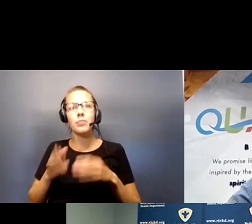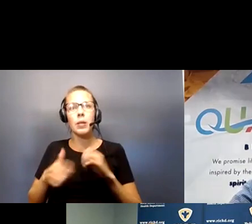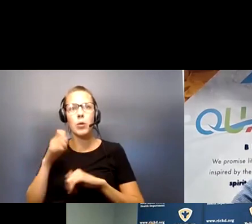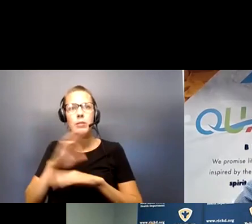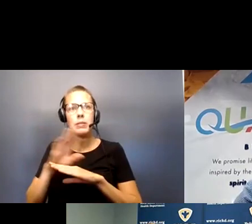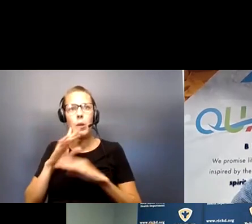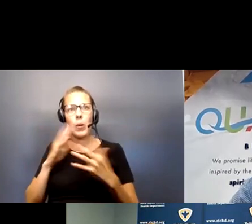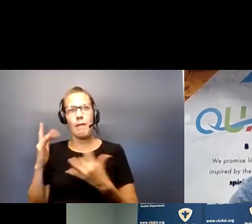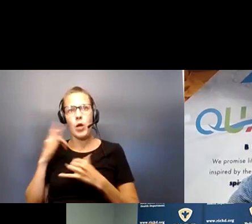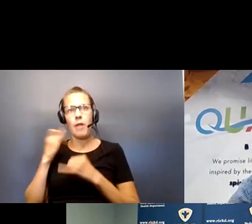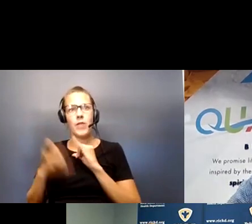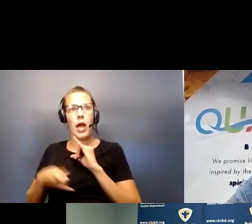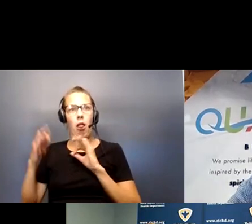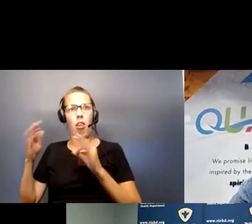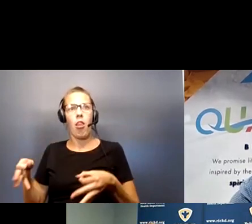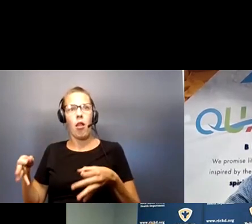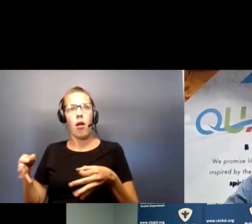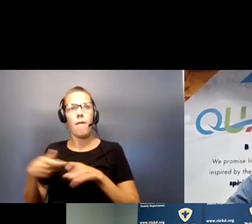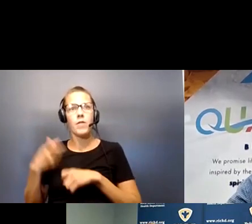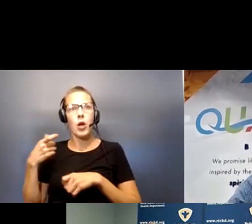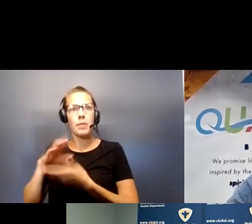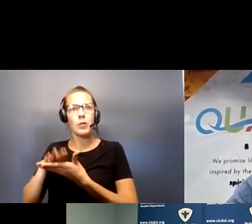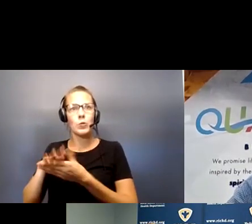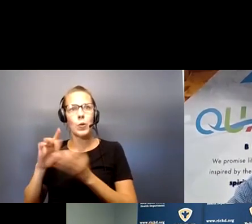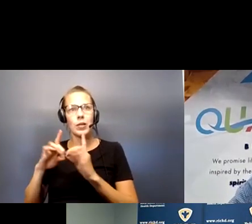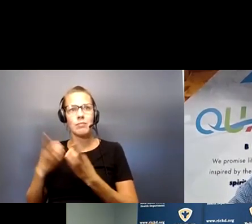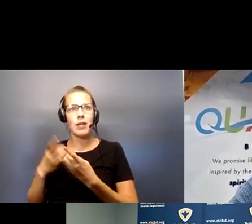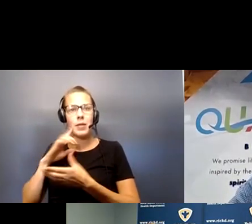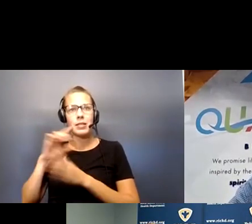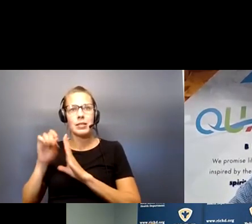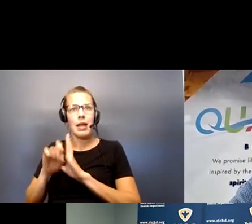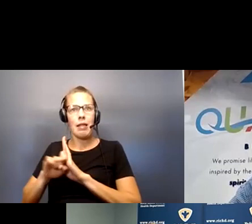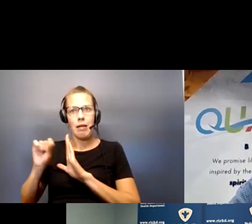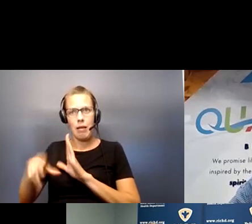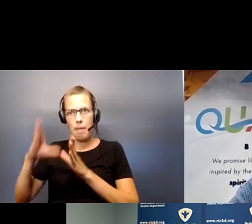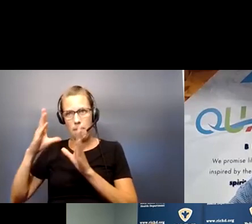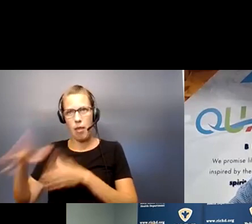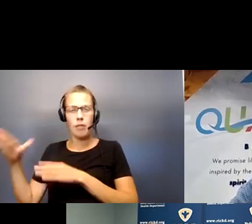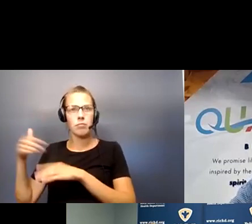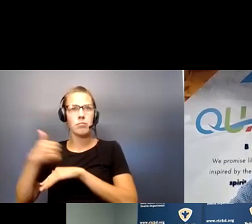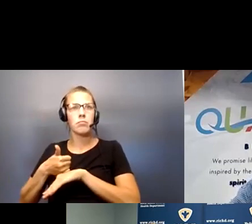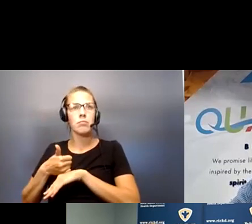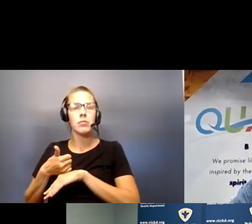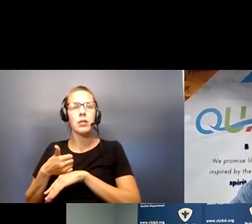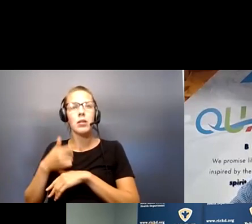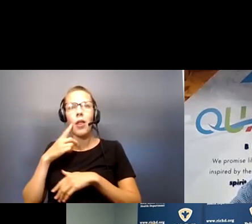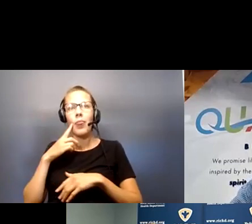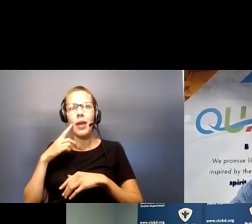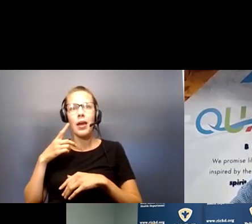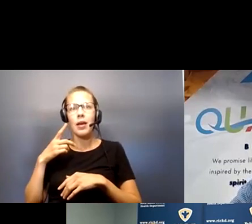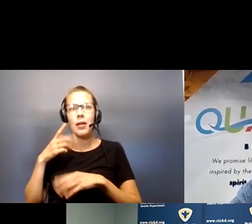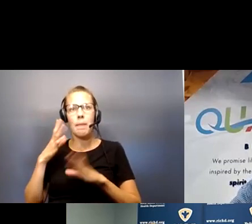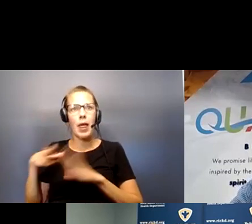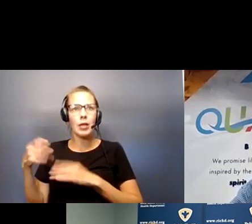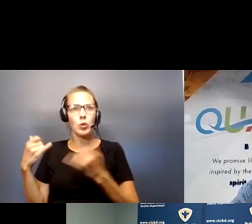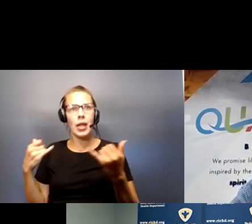final verdict to come from those school districts and from the state, so that way they can put a plan together, because the plans that they have right now